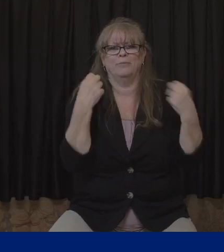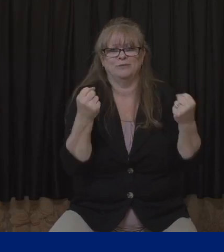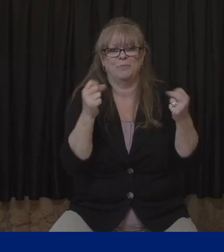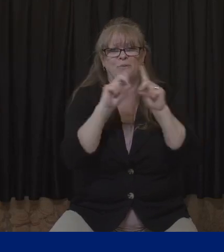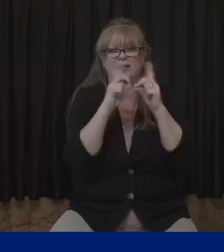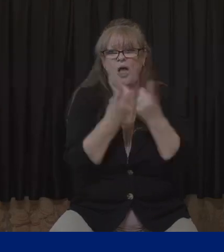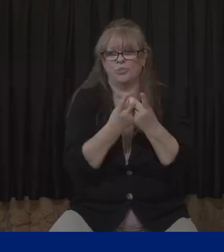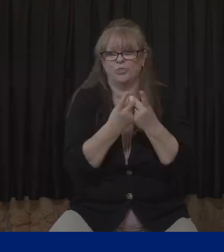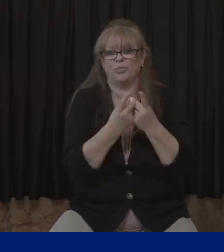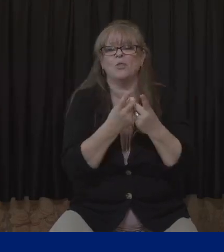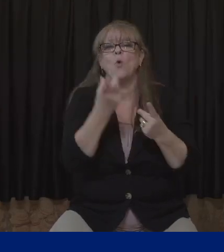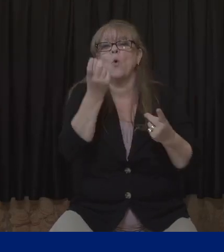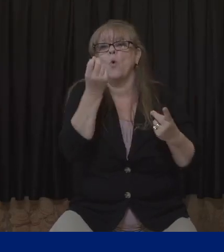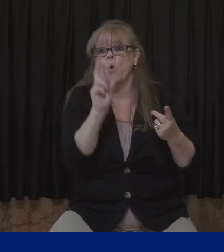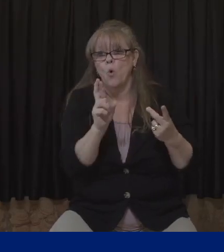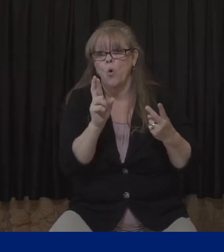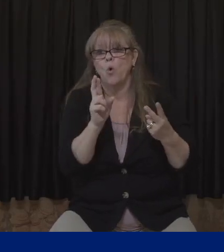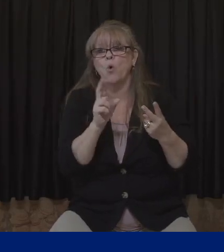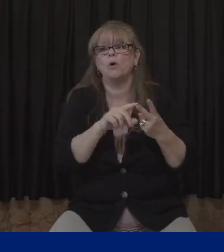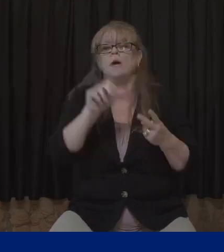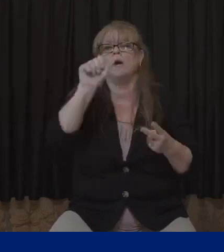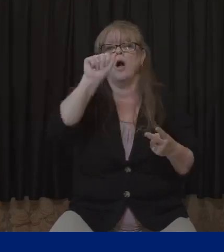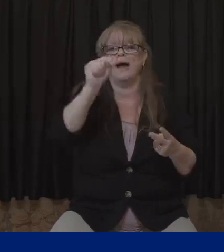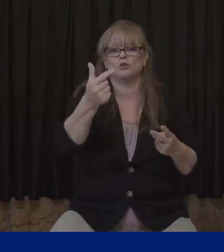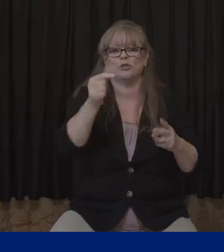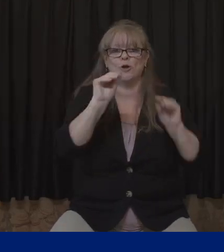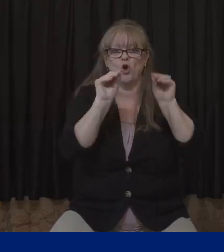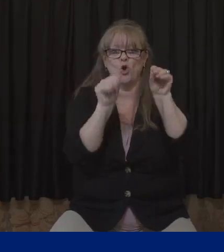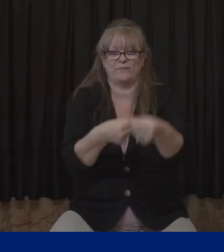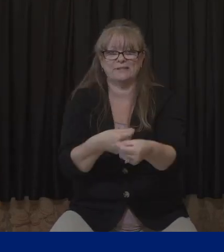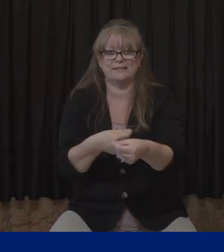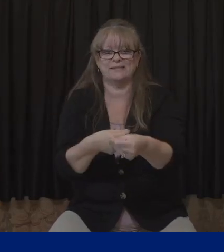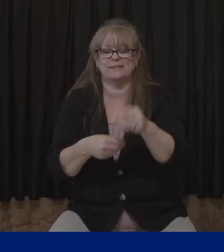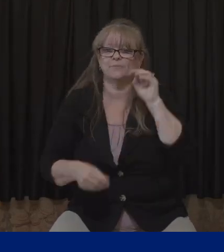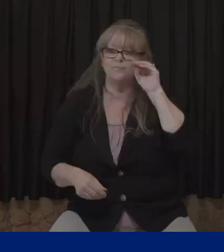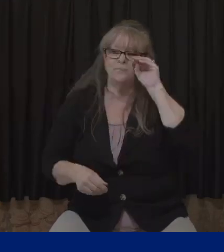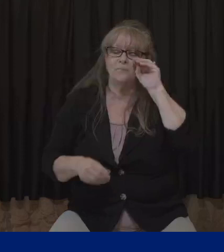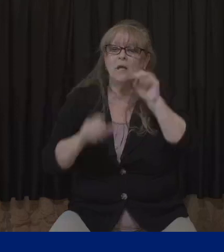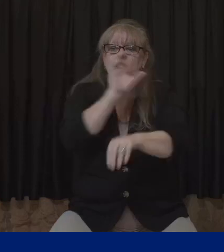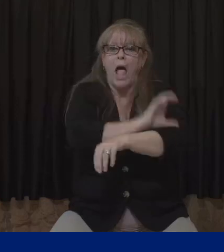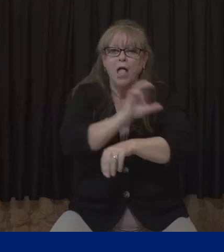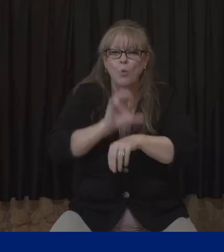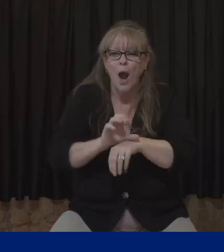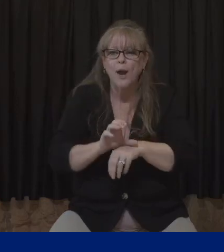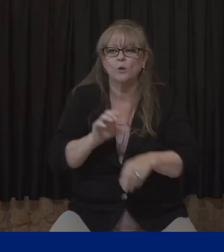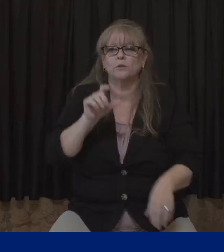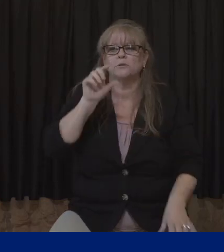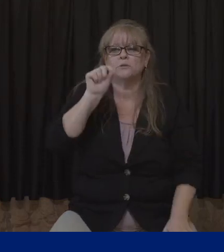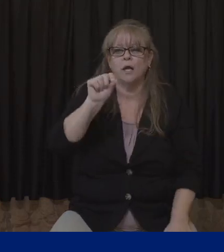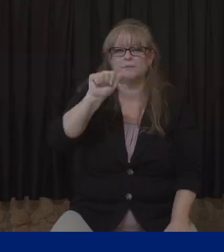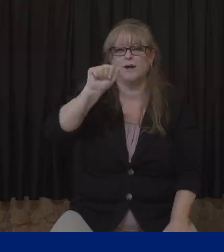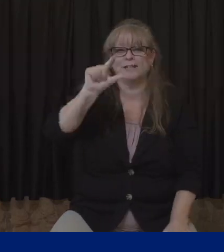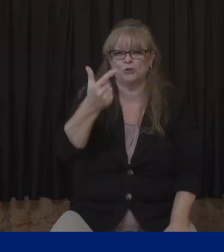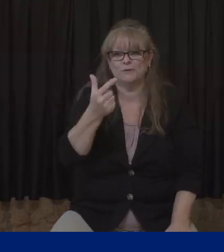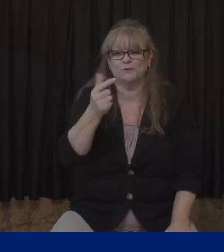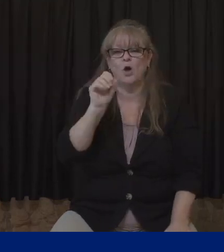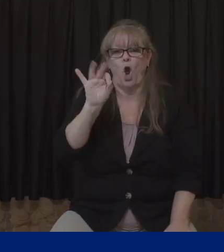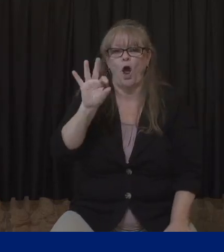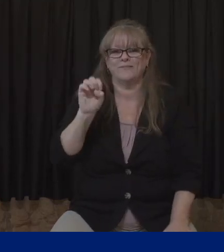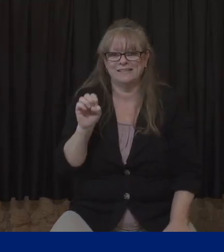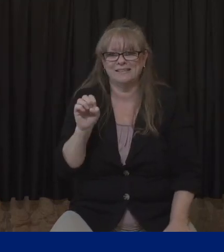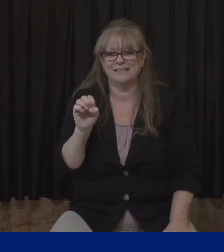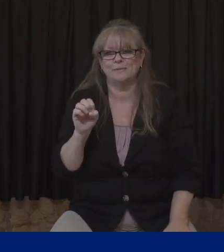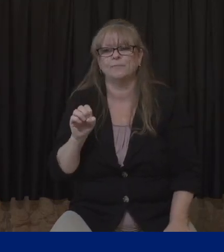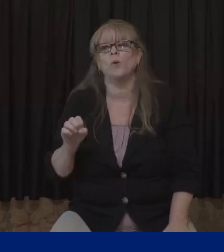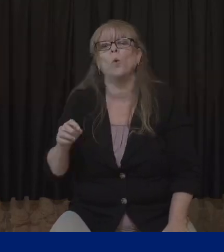at coag.gov. We all need to do our part to keep ourselves and one another as safe